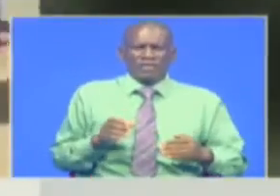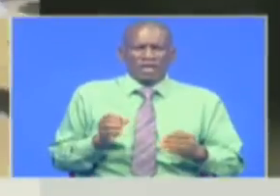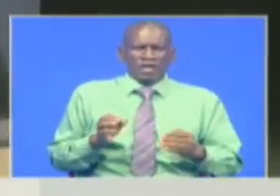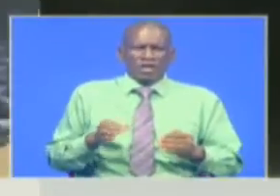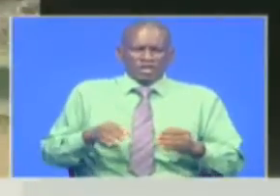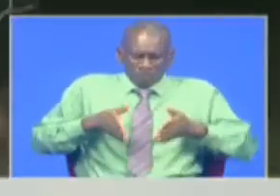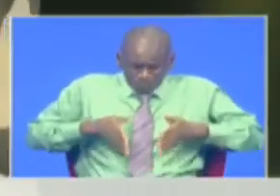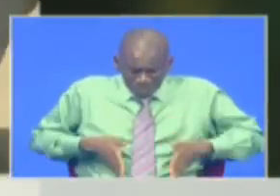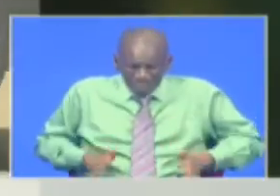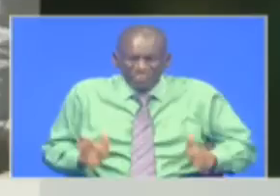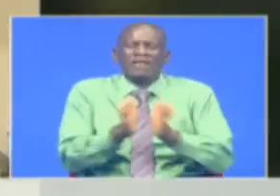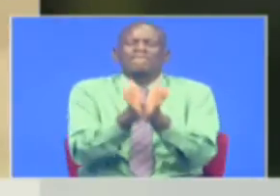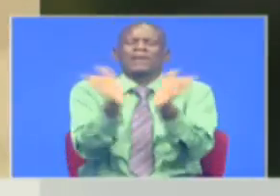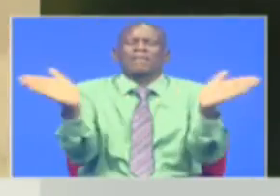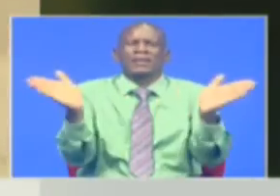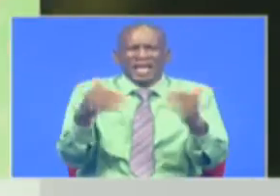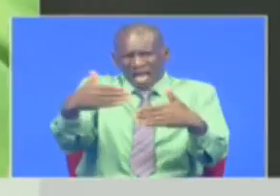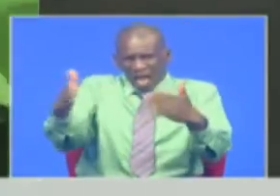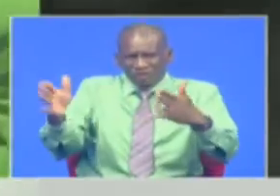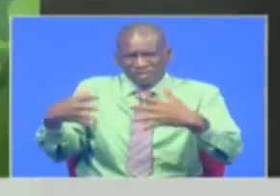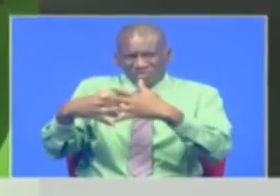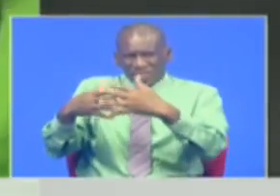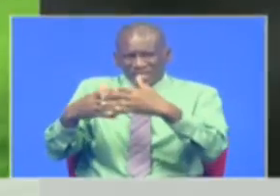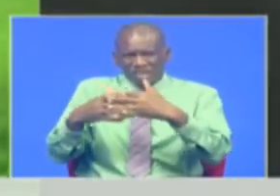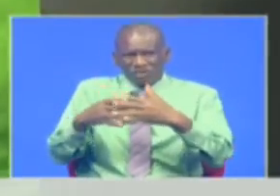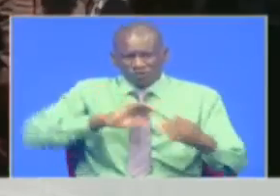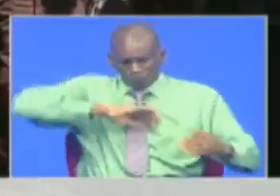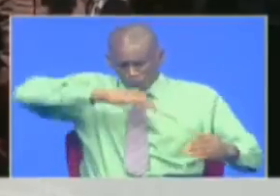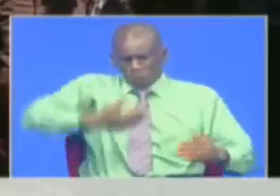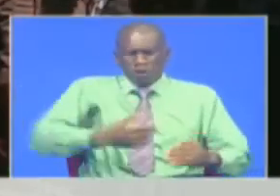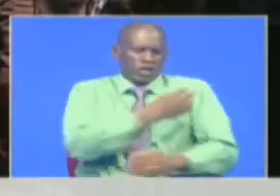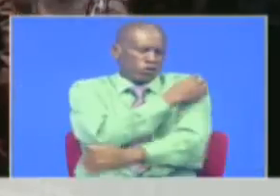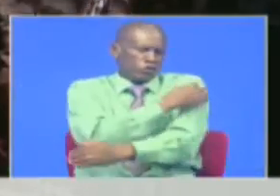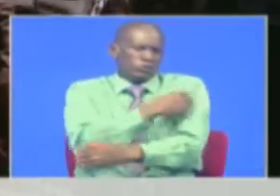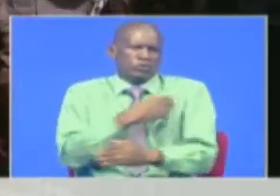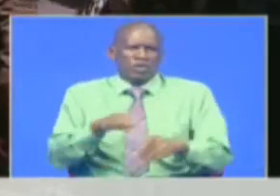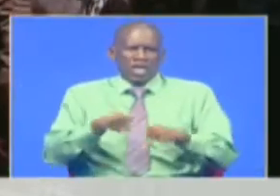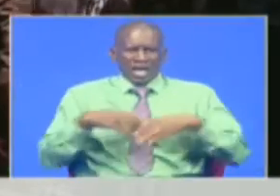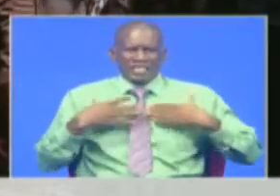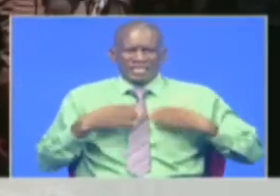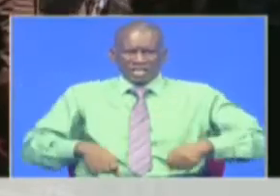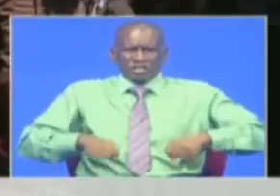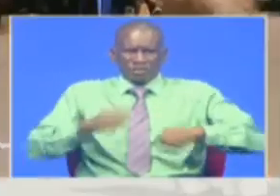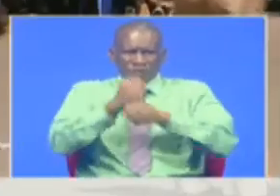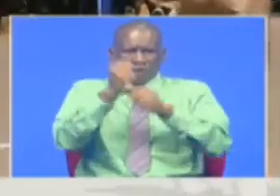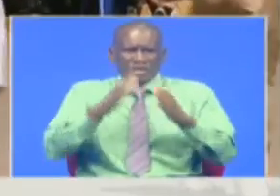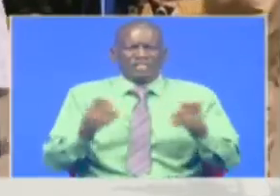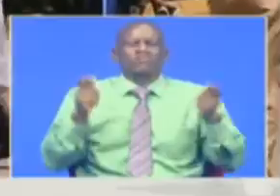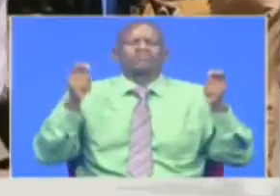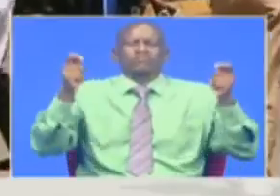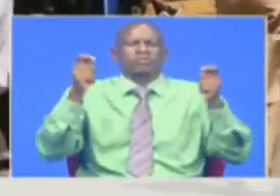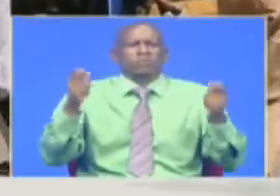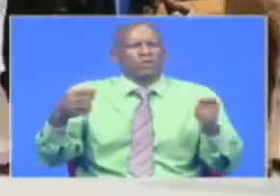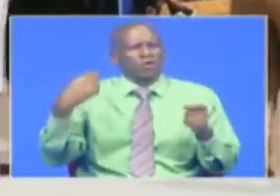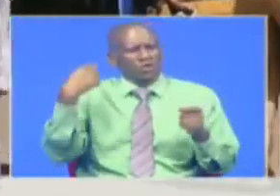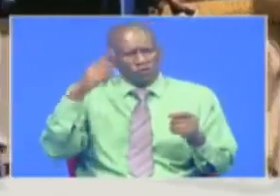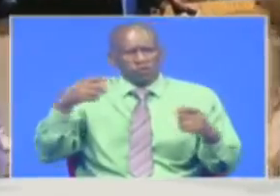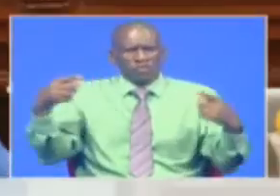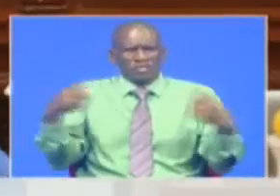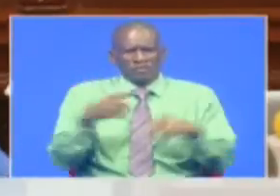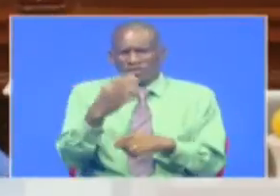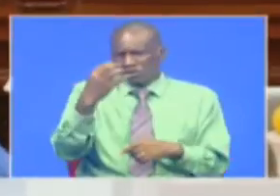in public right outside the gate of Pumwani Hospital as health workers downed their tools over a number of